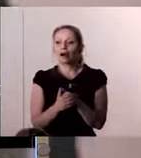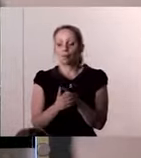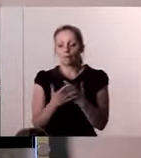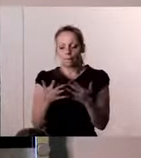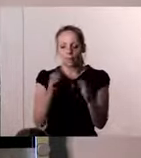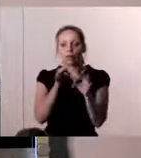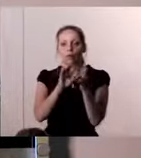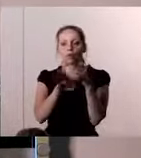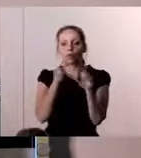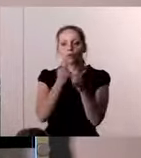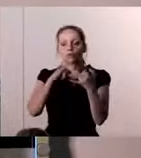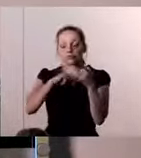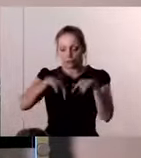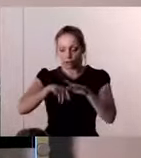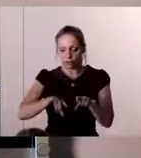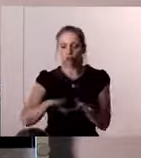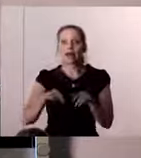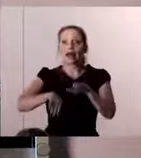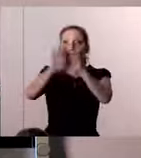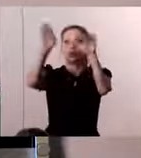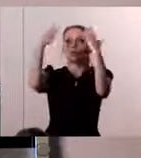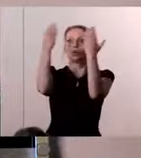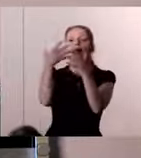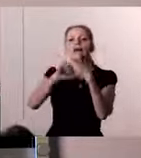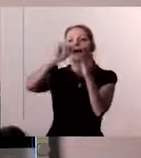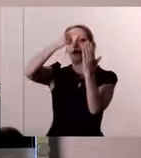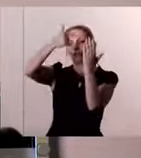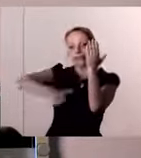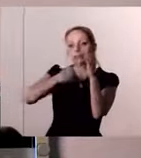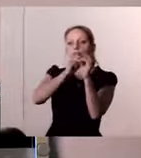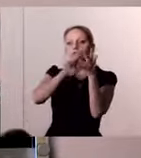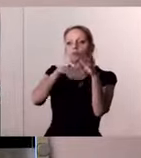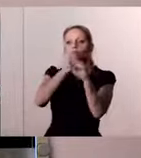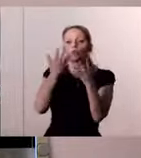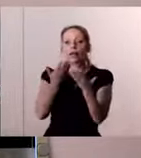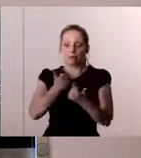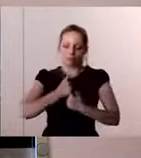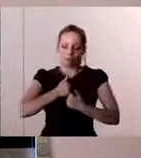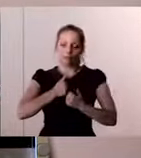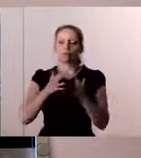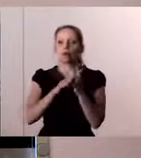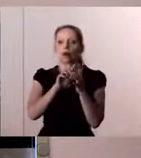blogs here in Australia and also all around the world. And I've got a list of those blogs on my website.